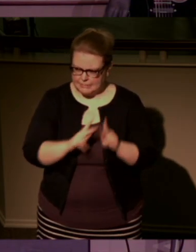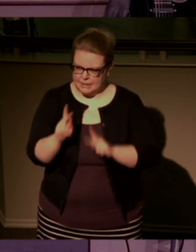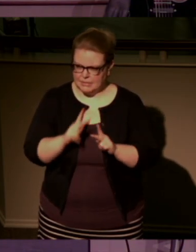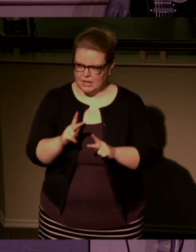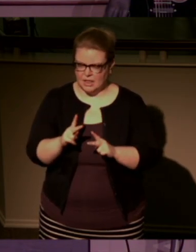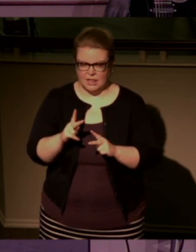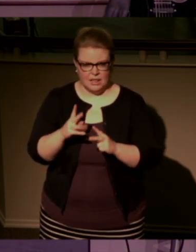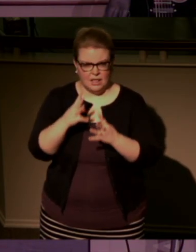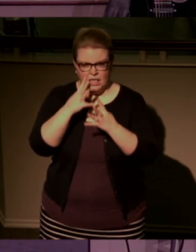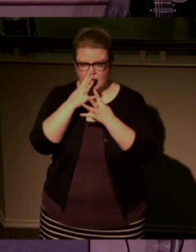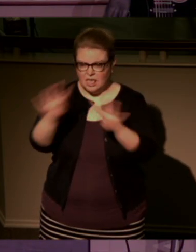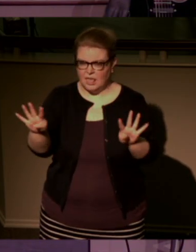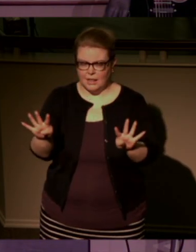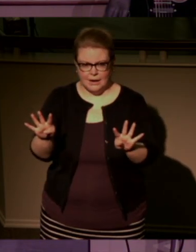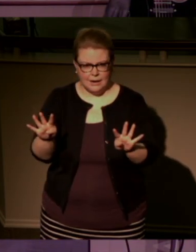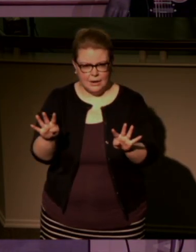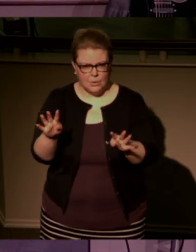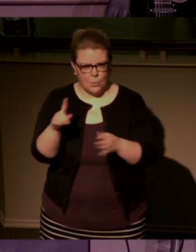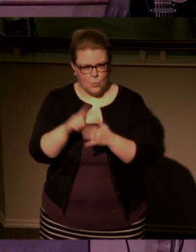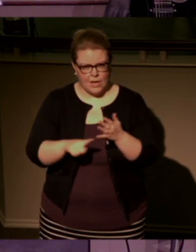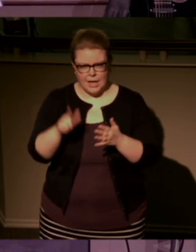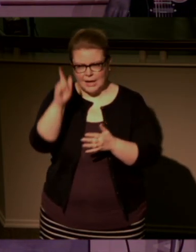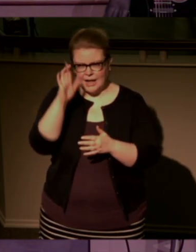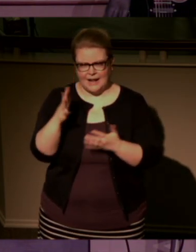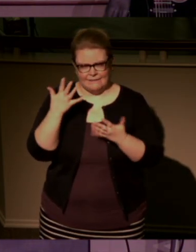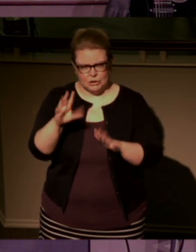made in their despair.